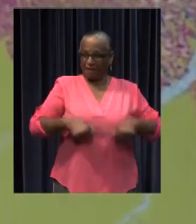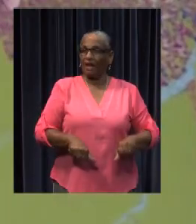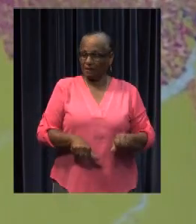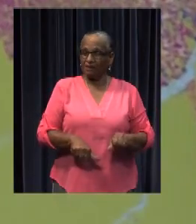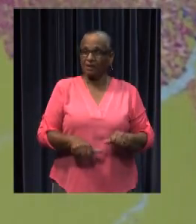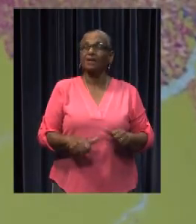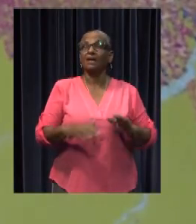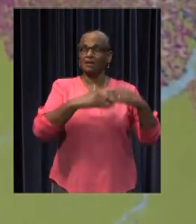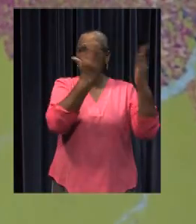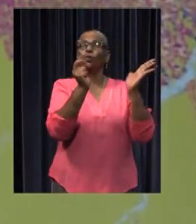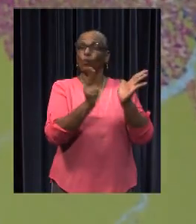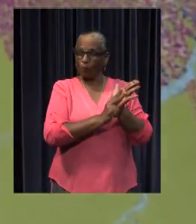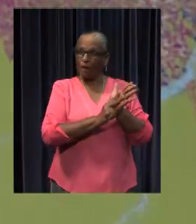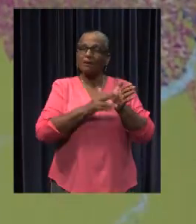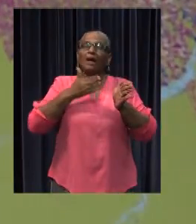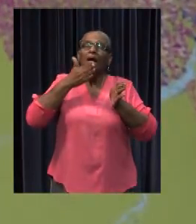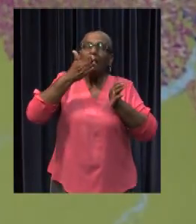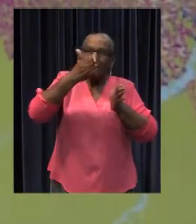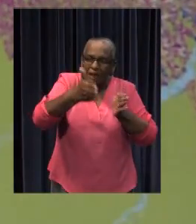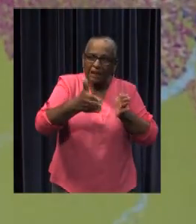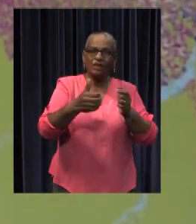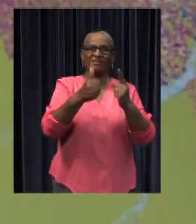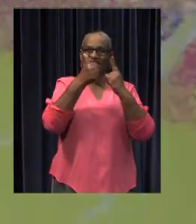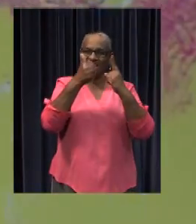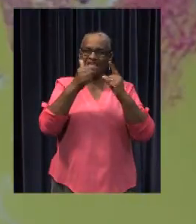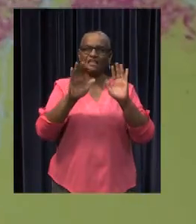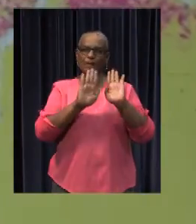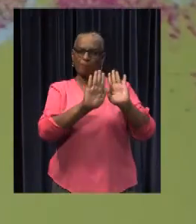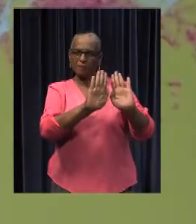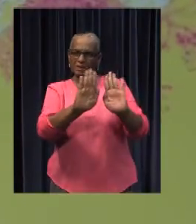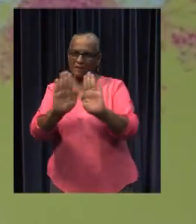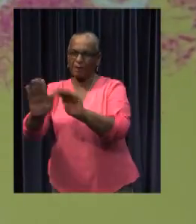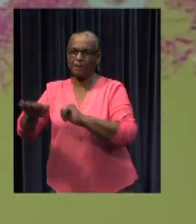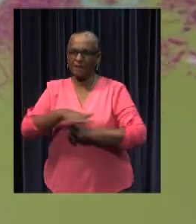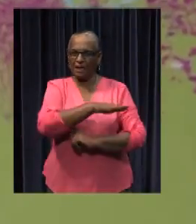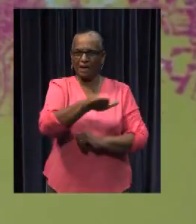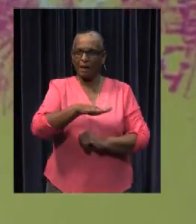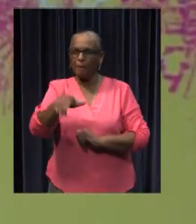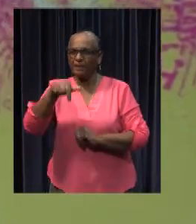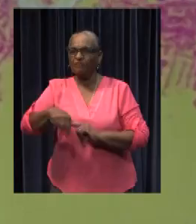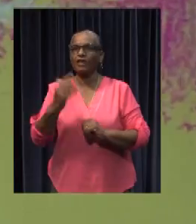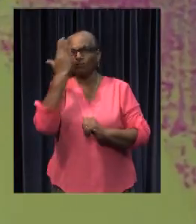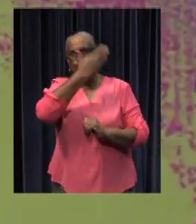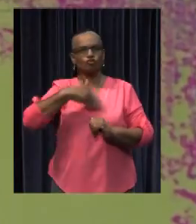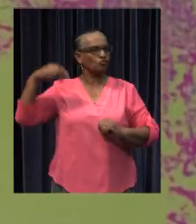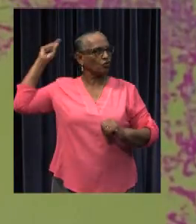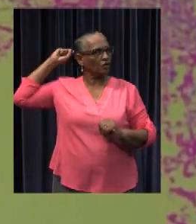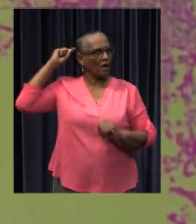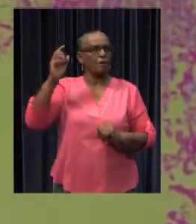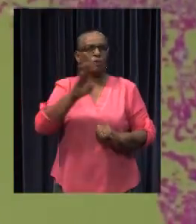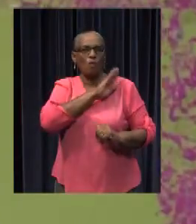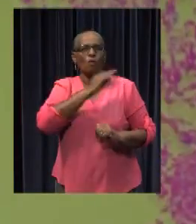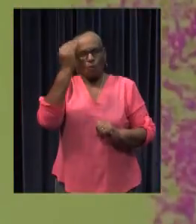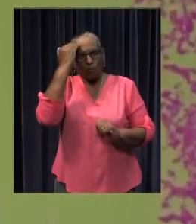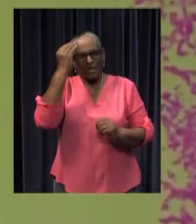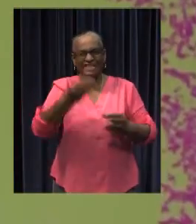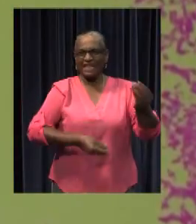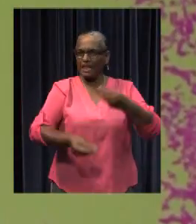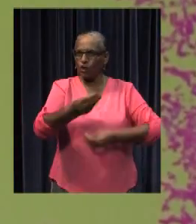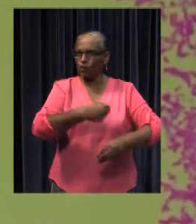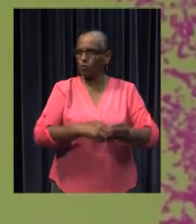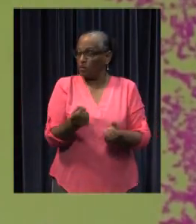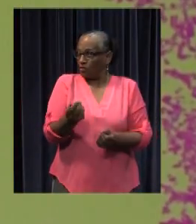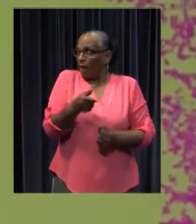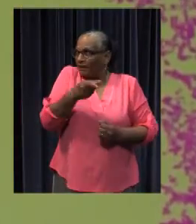the Draft Nature Act is focused on the 16 protected areas of Suriname. And according to Schoetschalk,